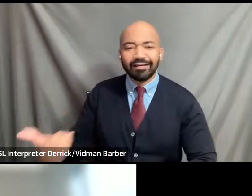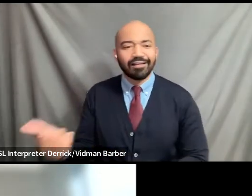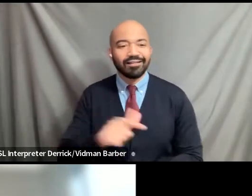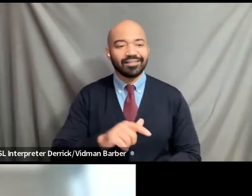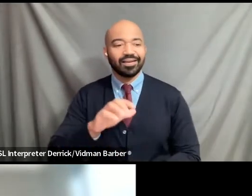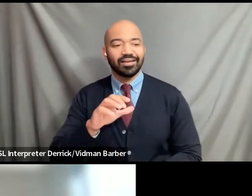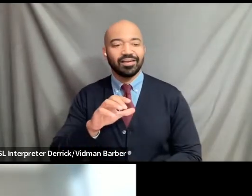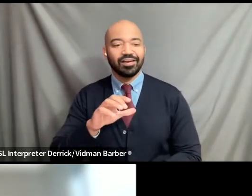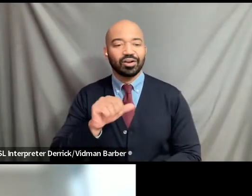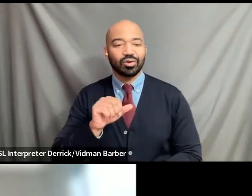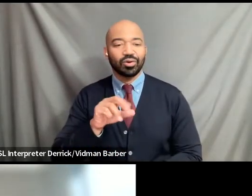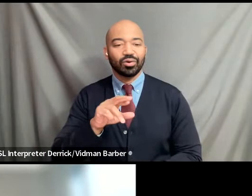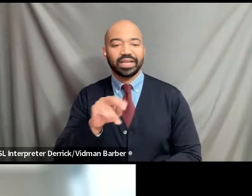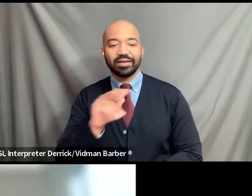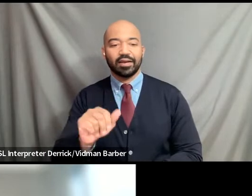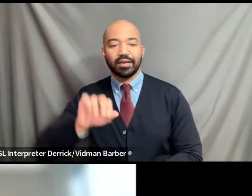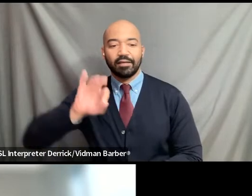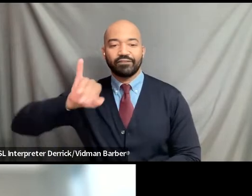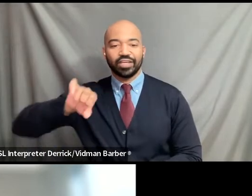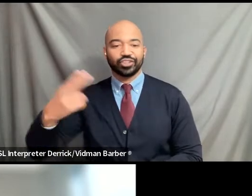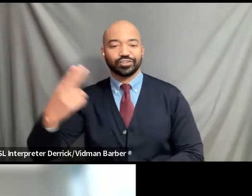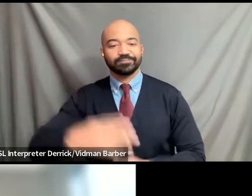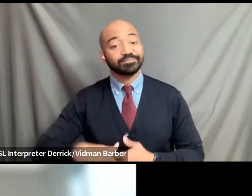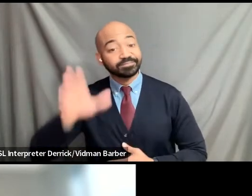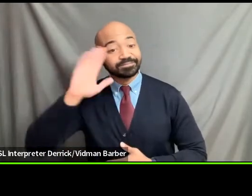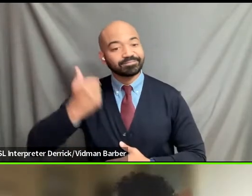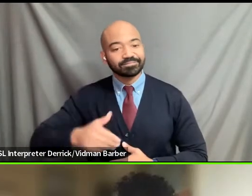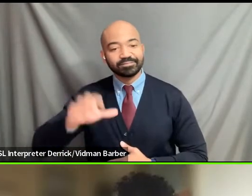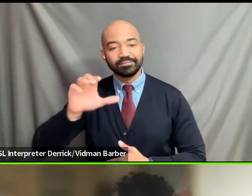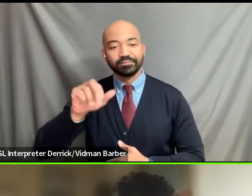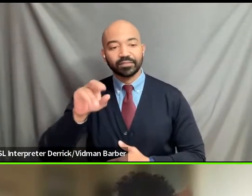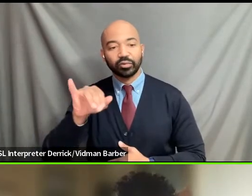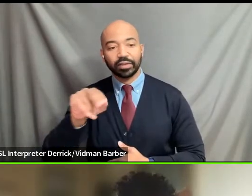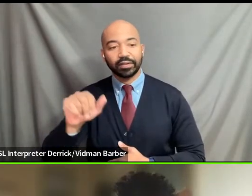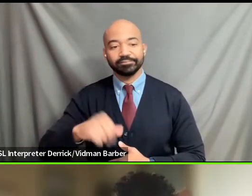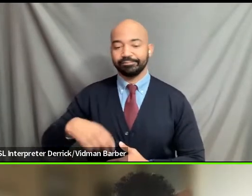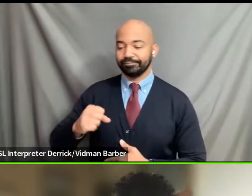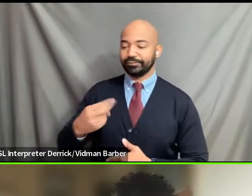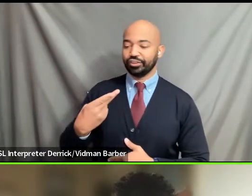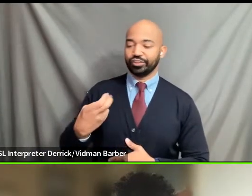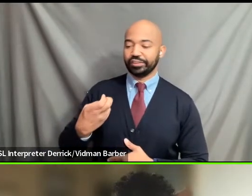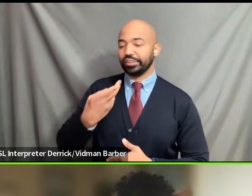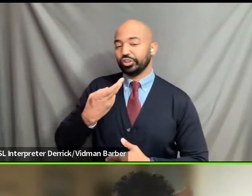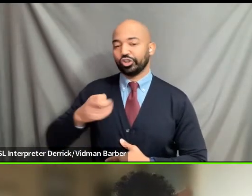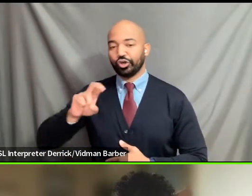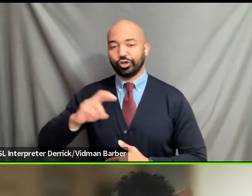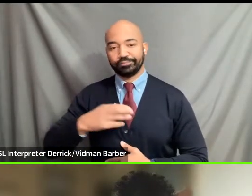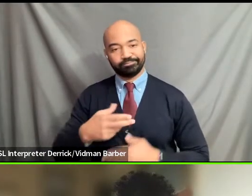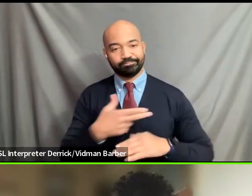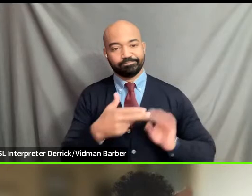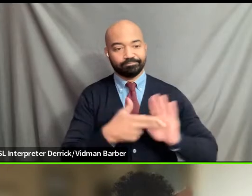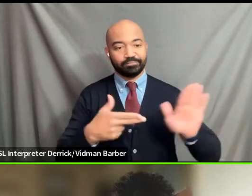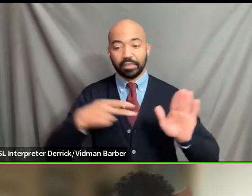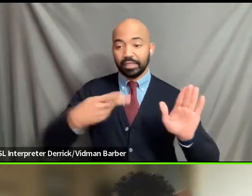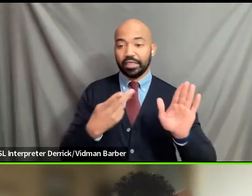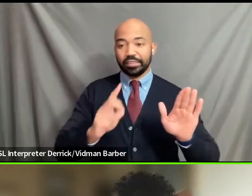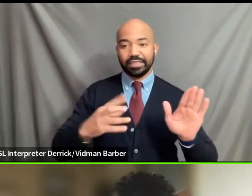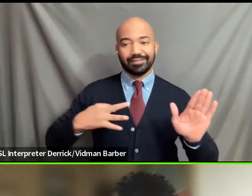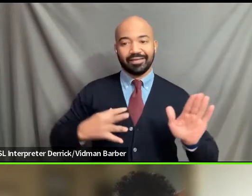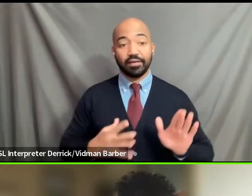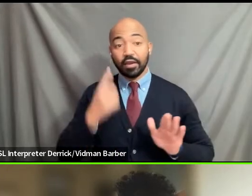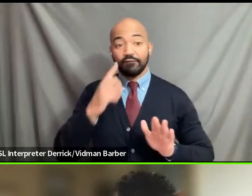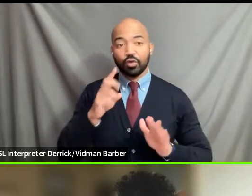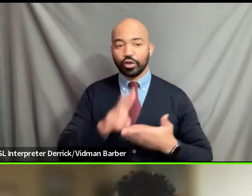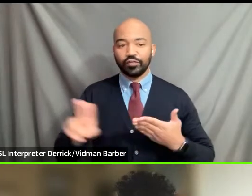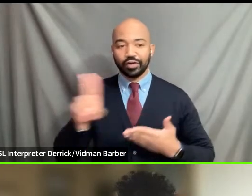Karina Fish. Hi, I'm Karina. My pronouns are she, her, and I am a PhD candidate at the University